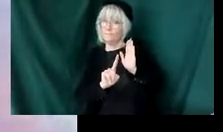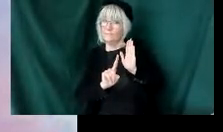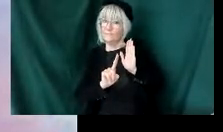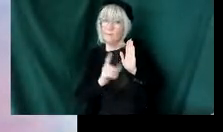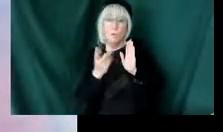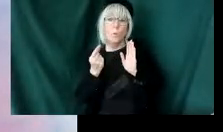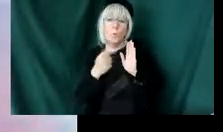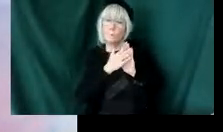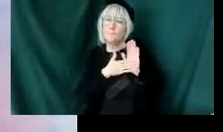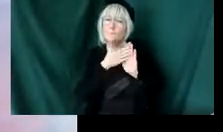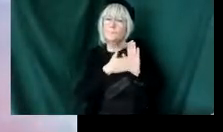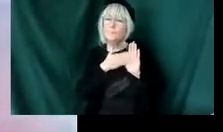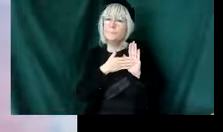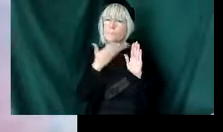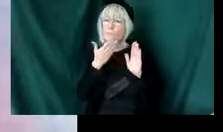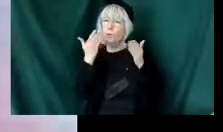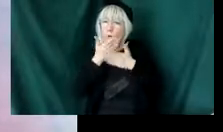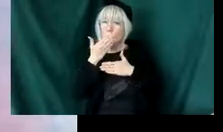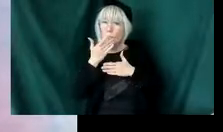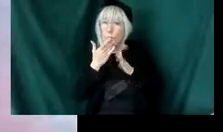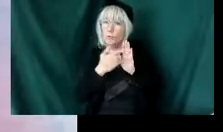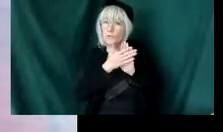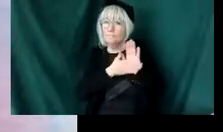by putting some darker color around it.